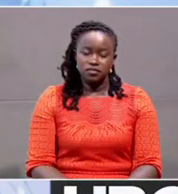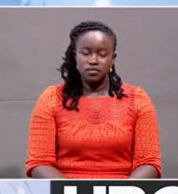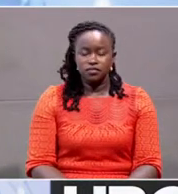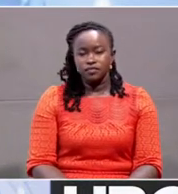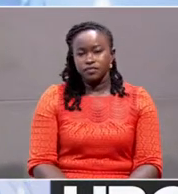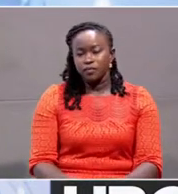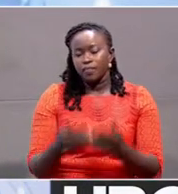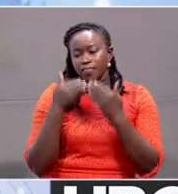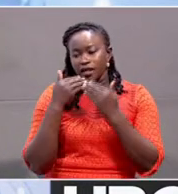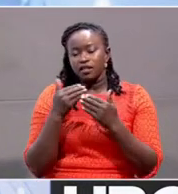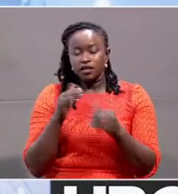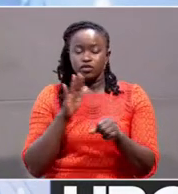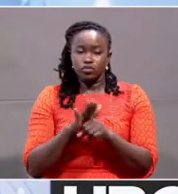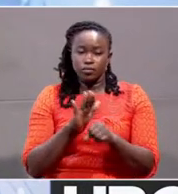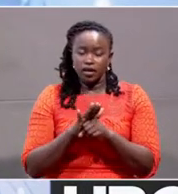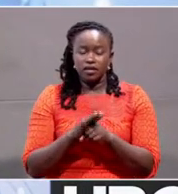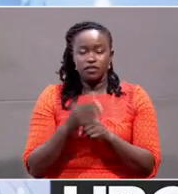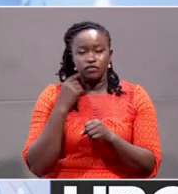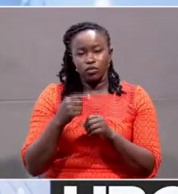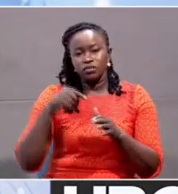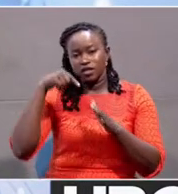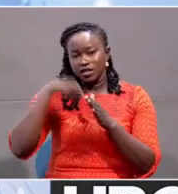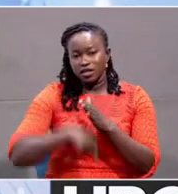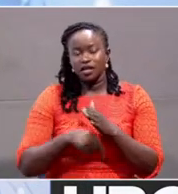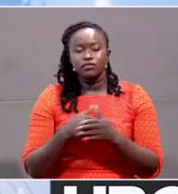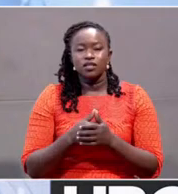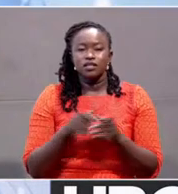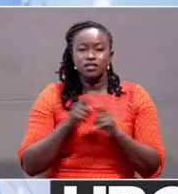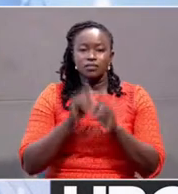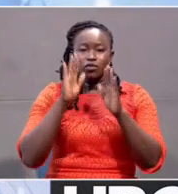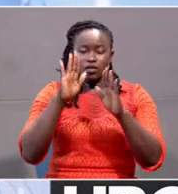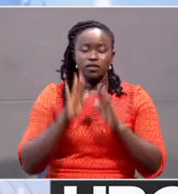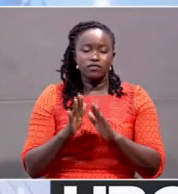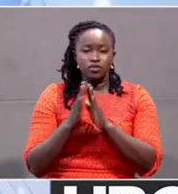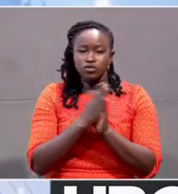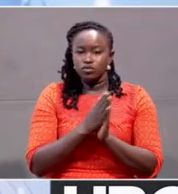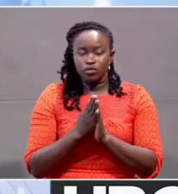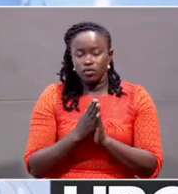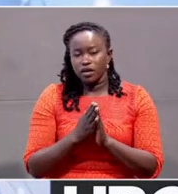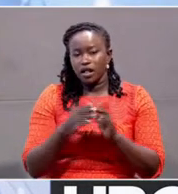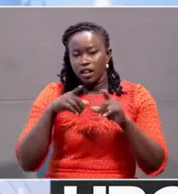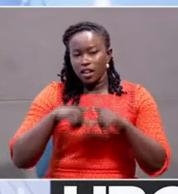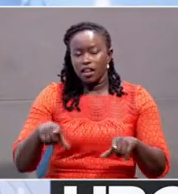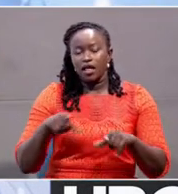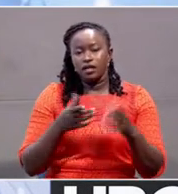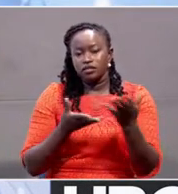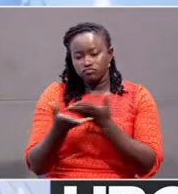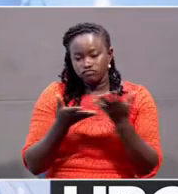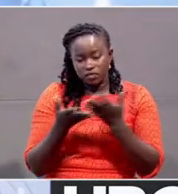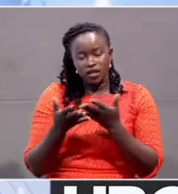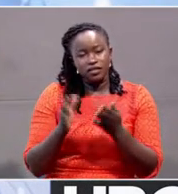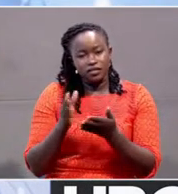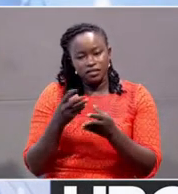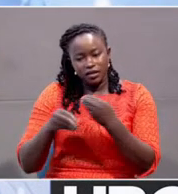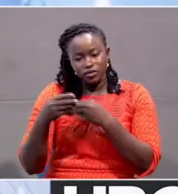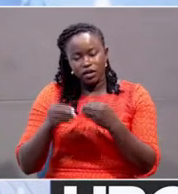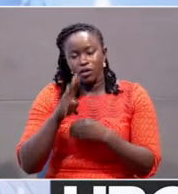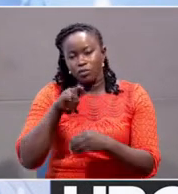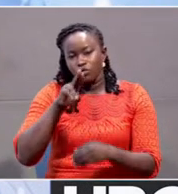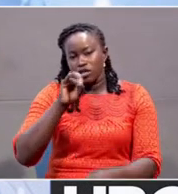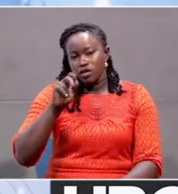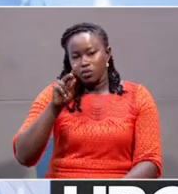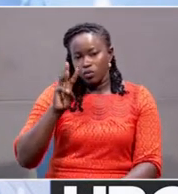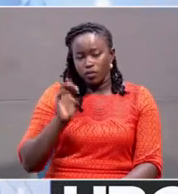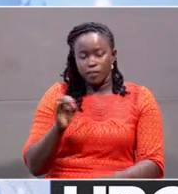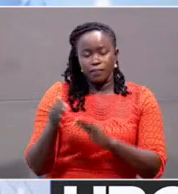Thank you so much, Robert Onyango, for those details and for that wonderful story on land transactions in Buikwe. In more news, health workers